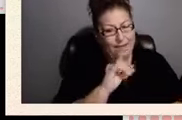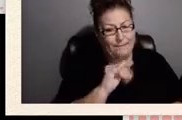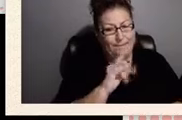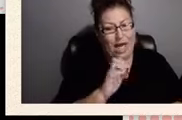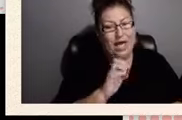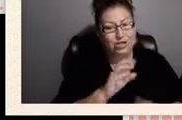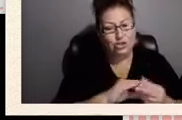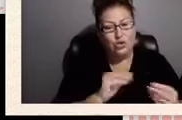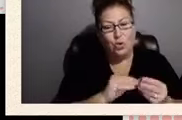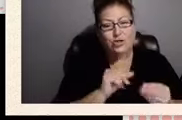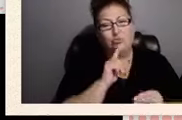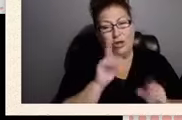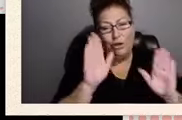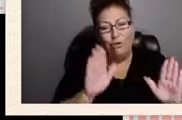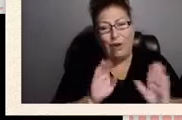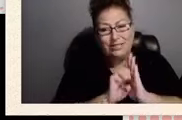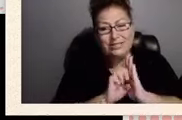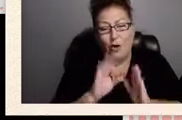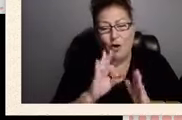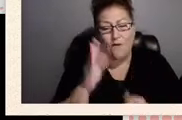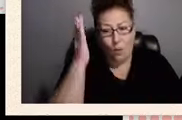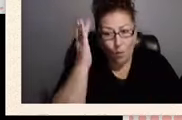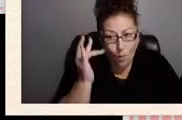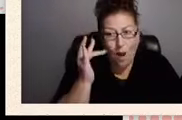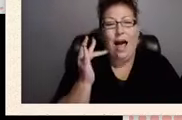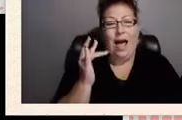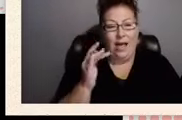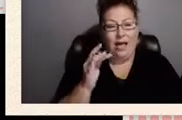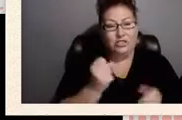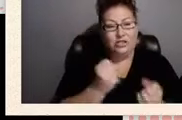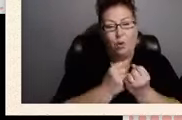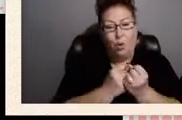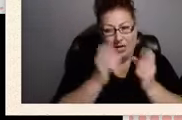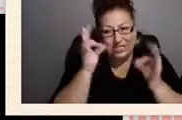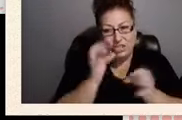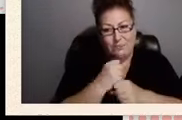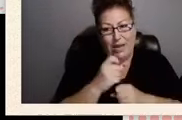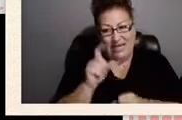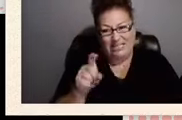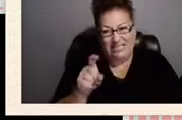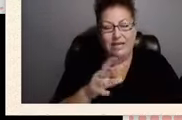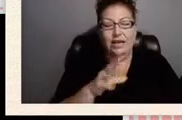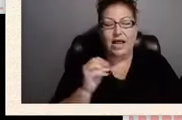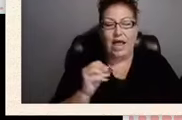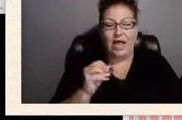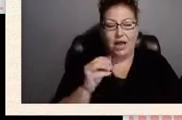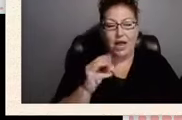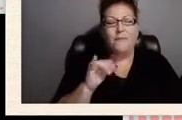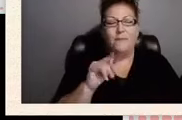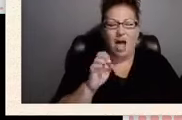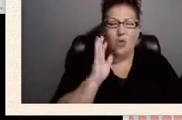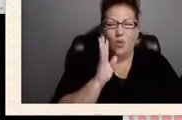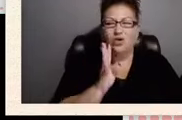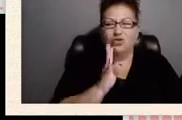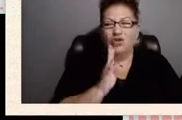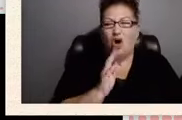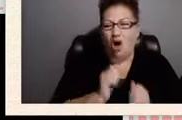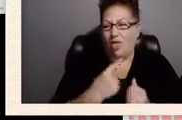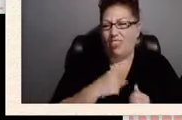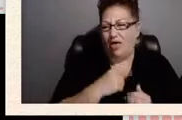great example of why supported decision making is needed. And Mike is going to keep talking to us throughout about